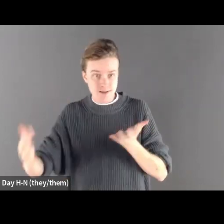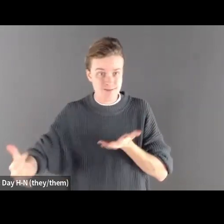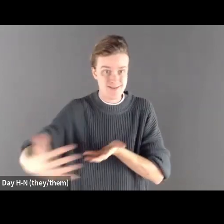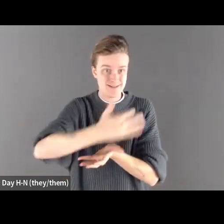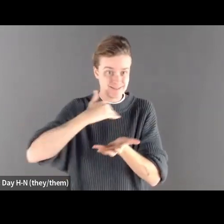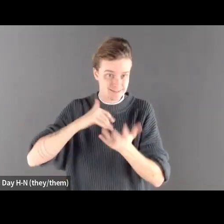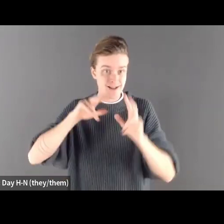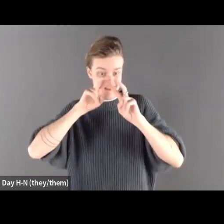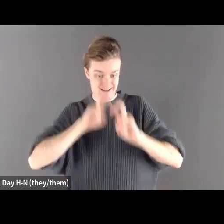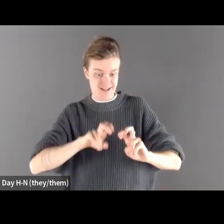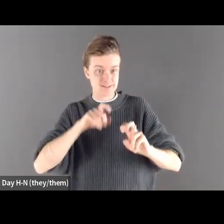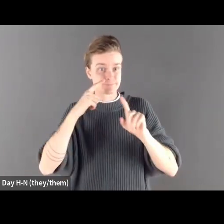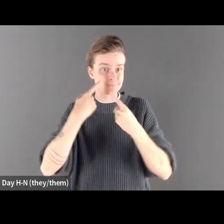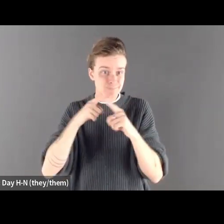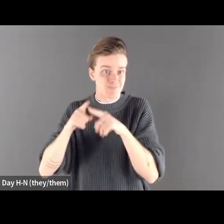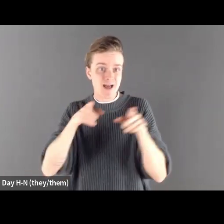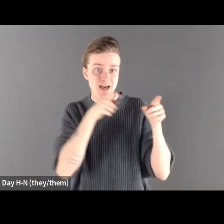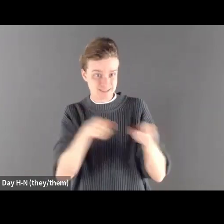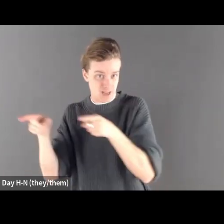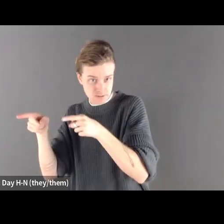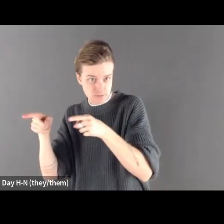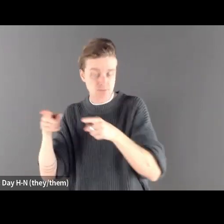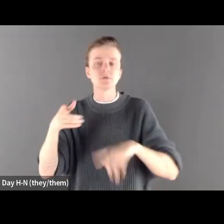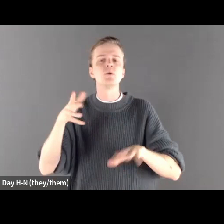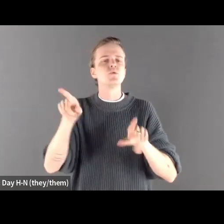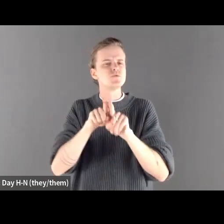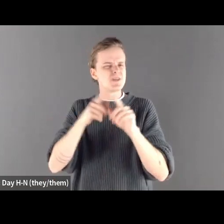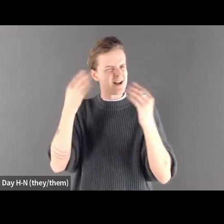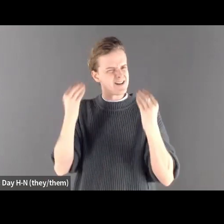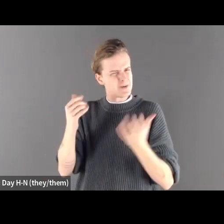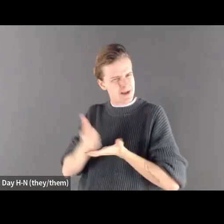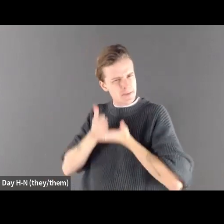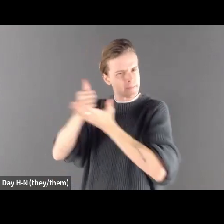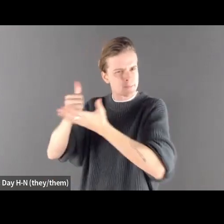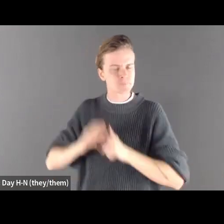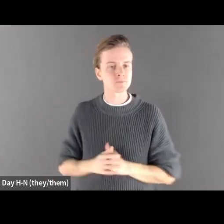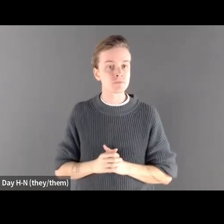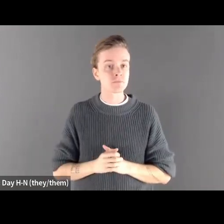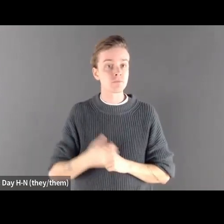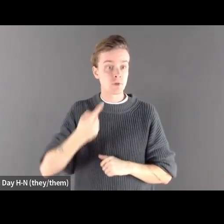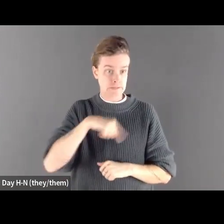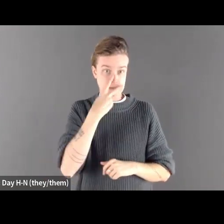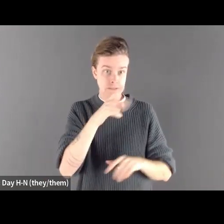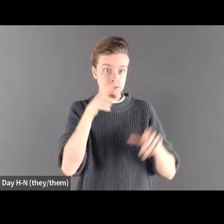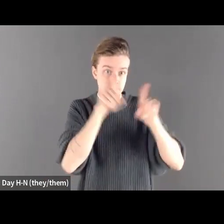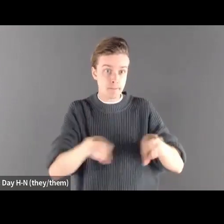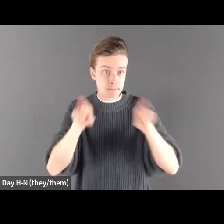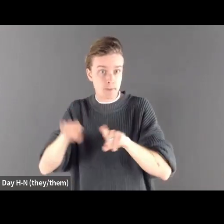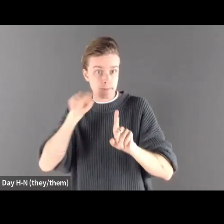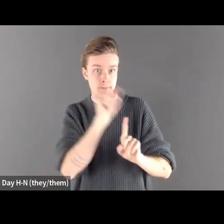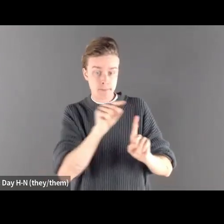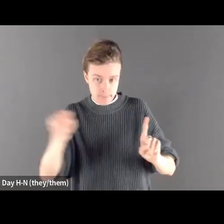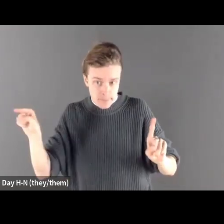society organization and also assisting them. Some trends that we have observed at the CyberPeace